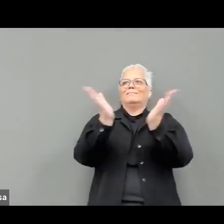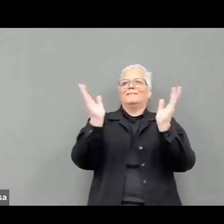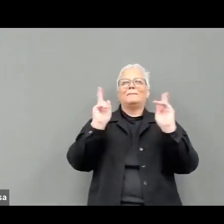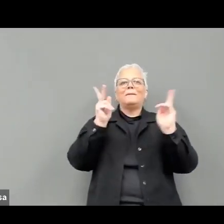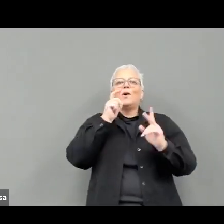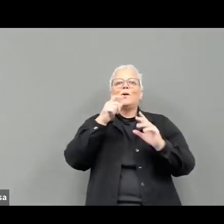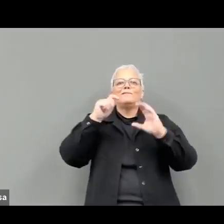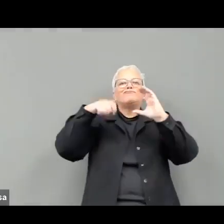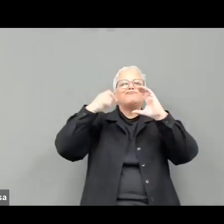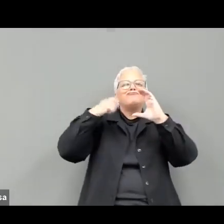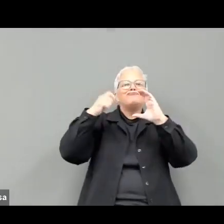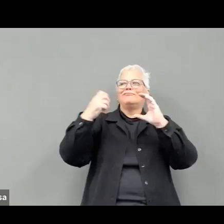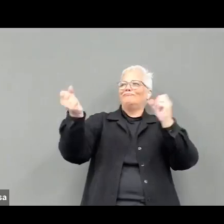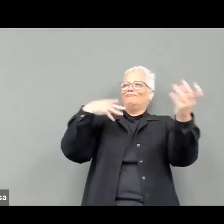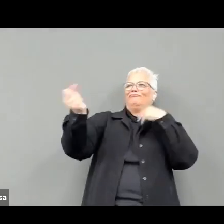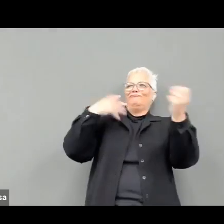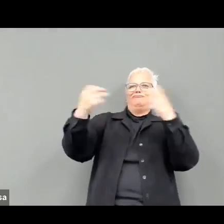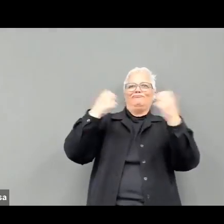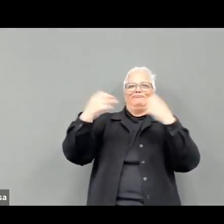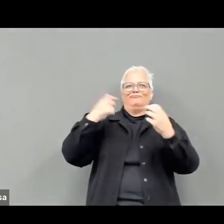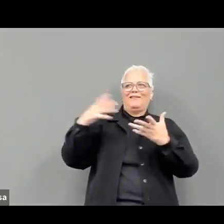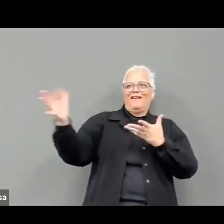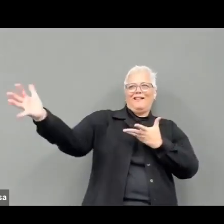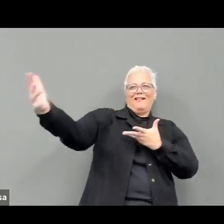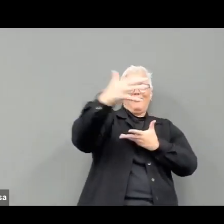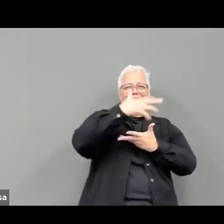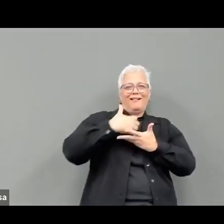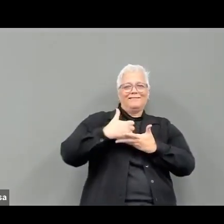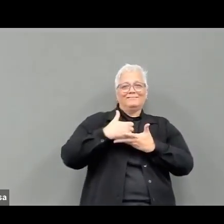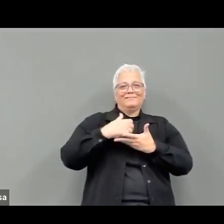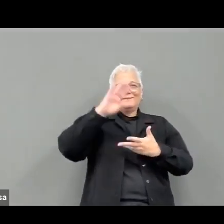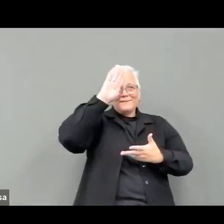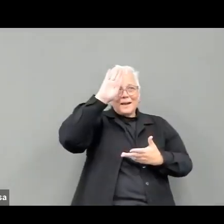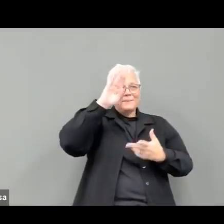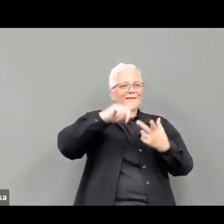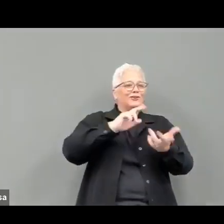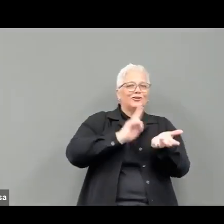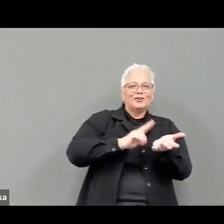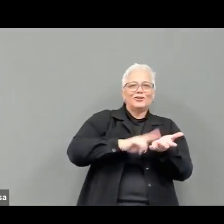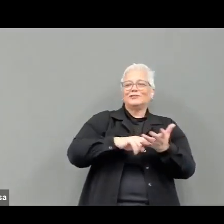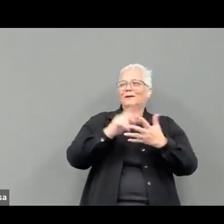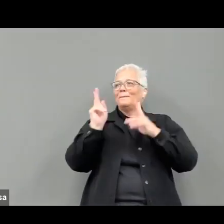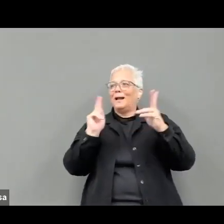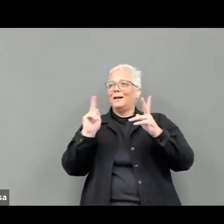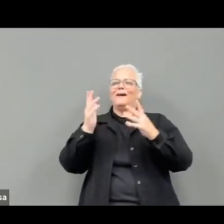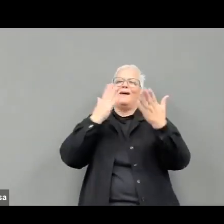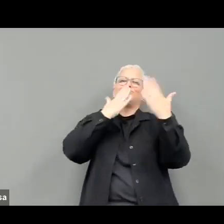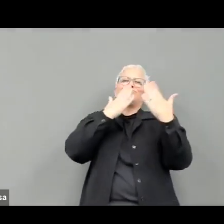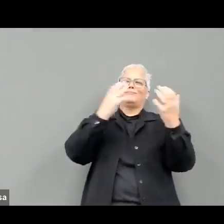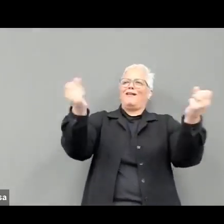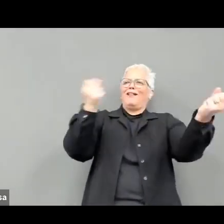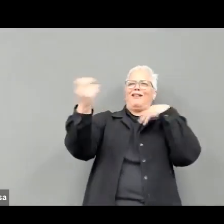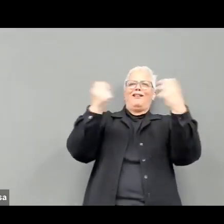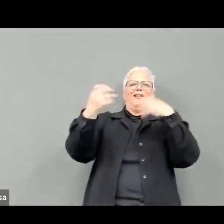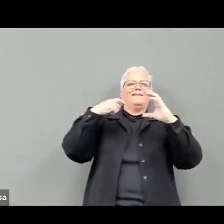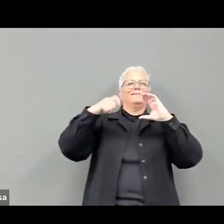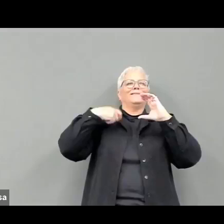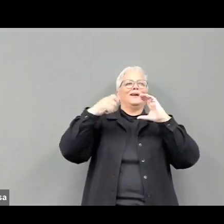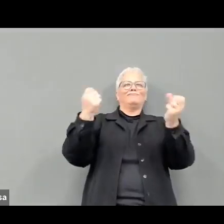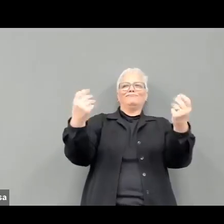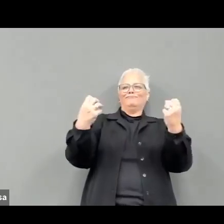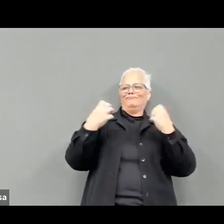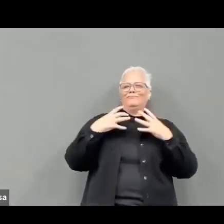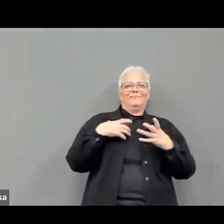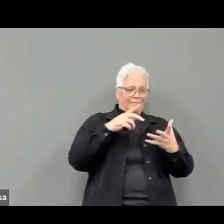exists here in our city for the work that they do to save the lives of our neighbors. And I've seen a few videos that have been submitted